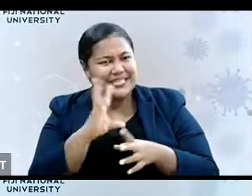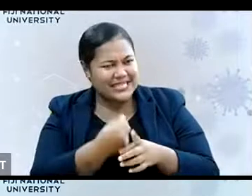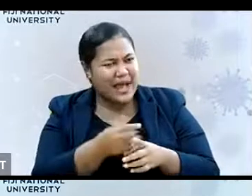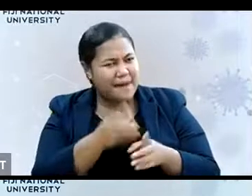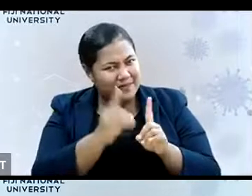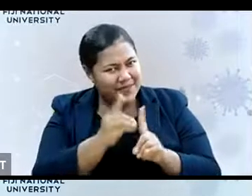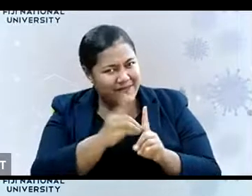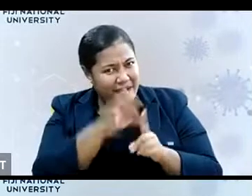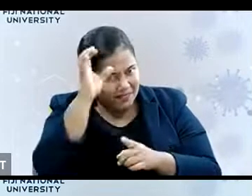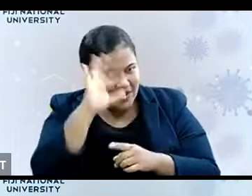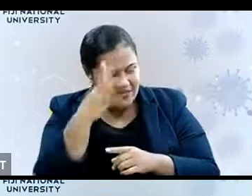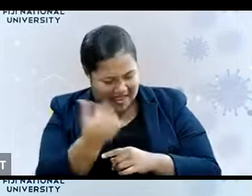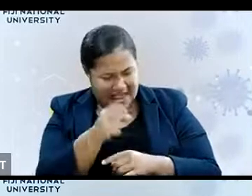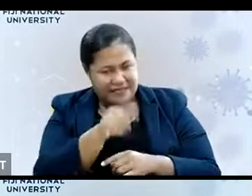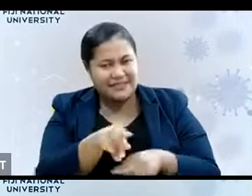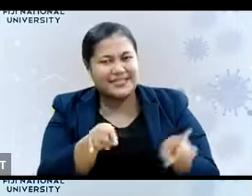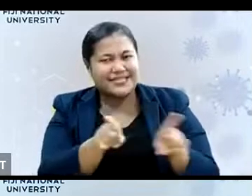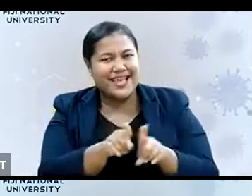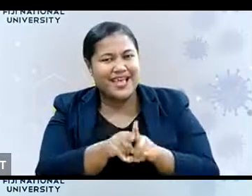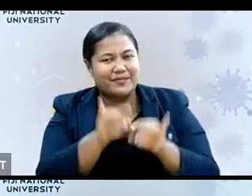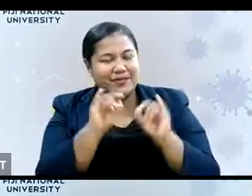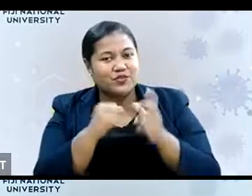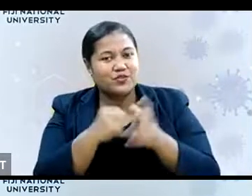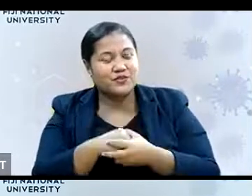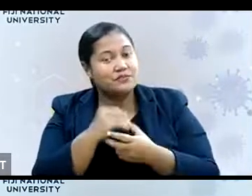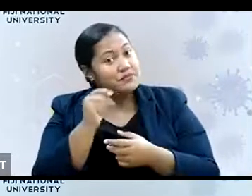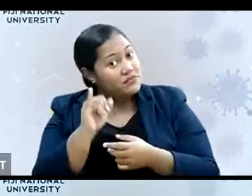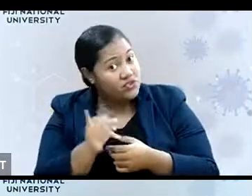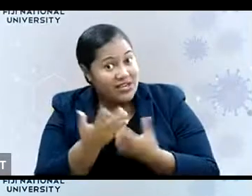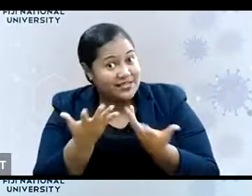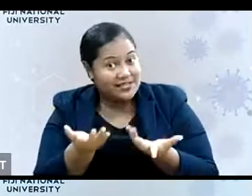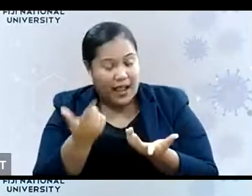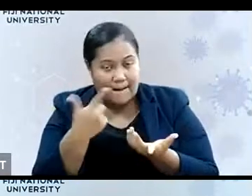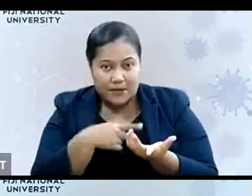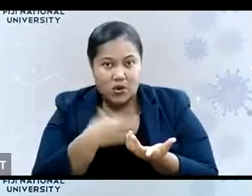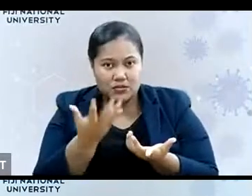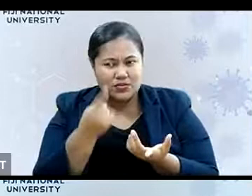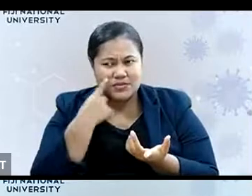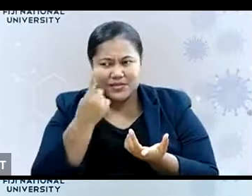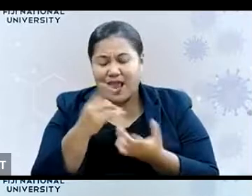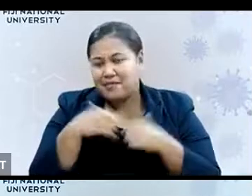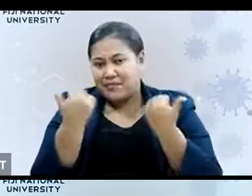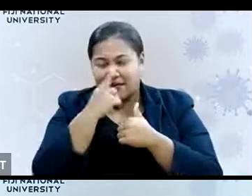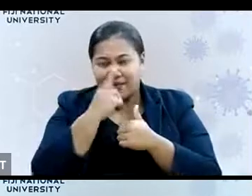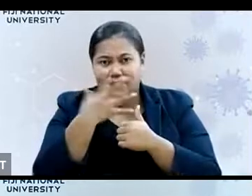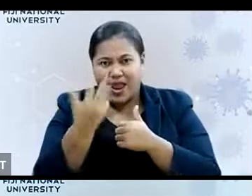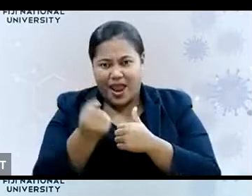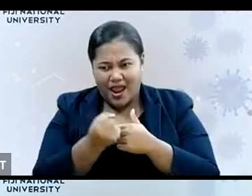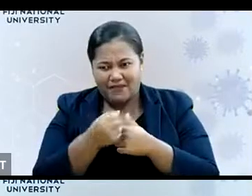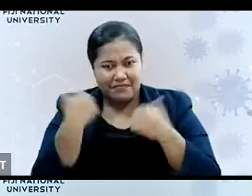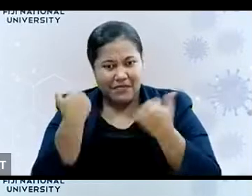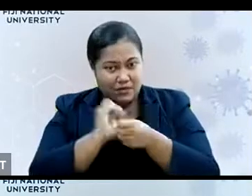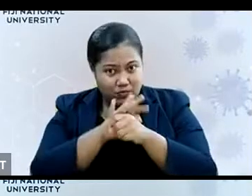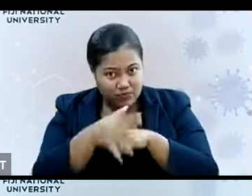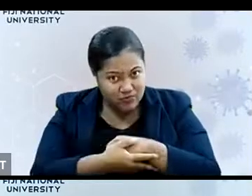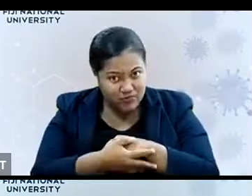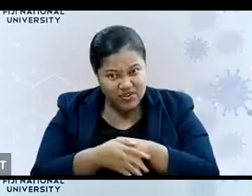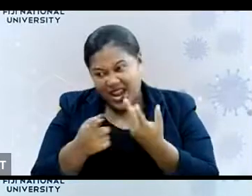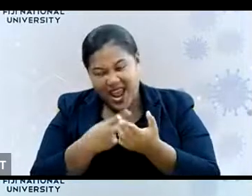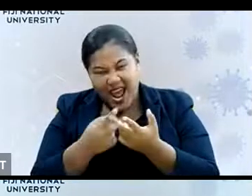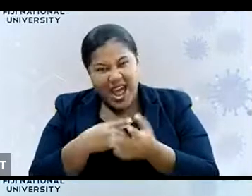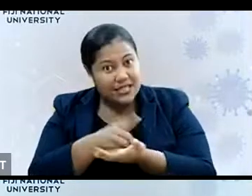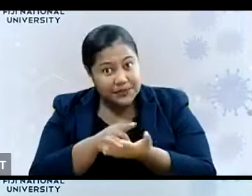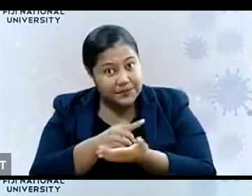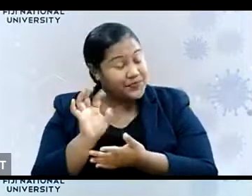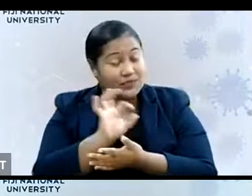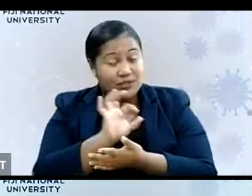countries in the world. So just because there are a lot of people who get COVID and get mild disease, it doesn't mean that